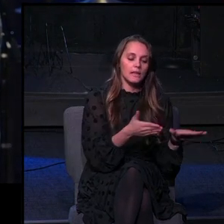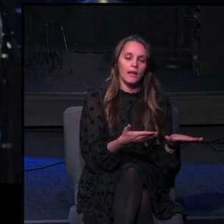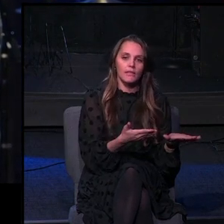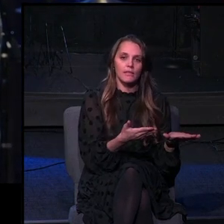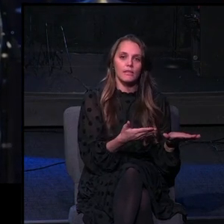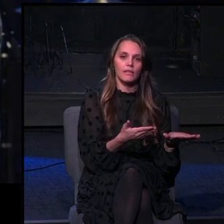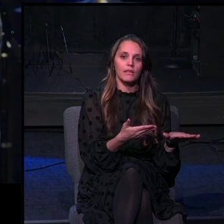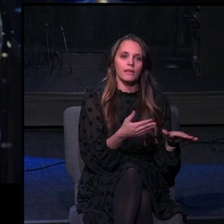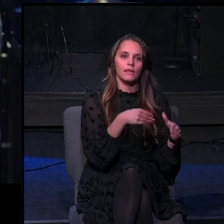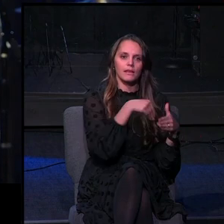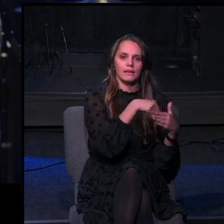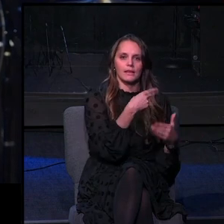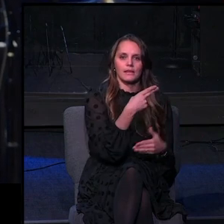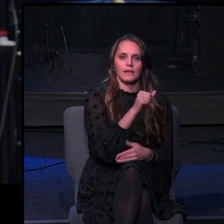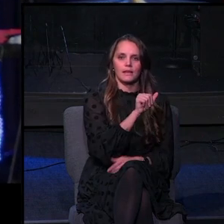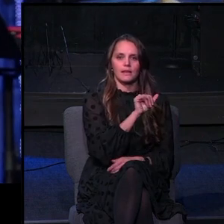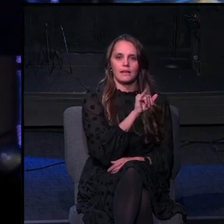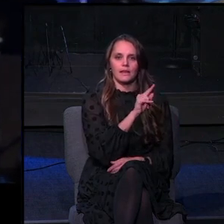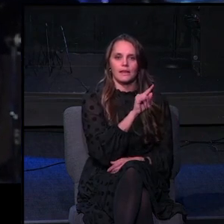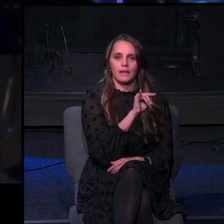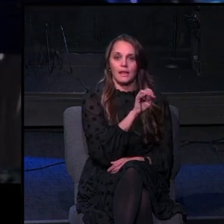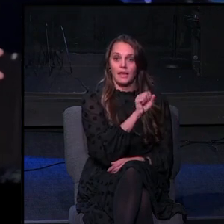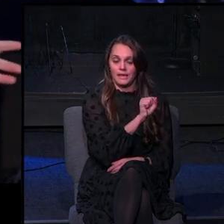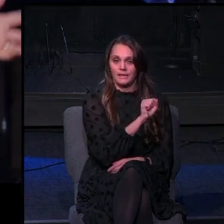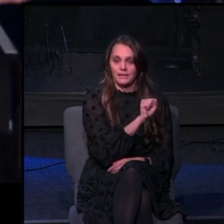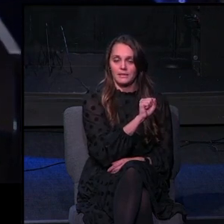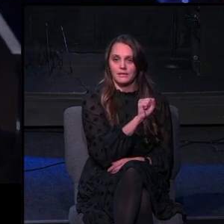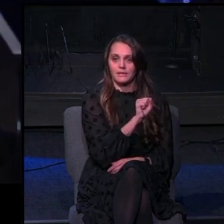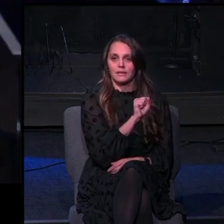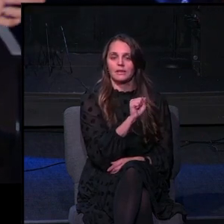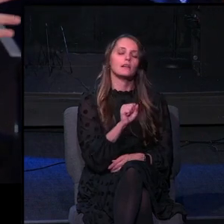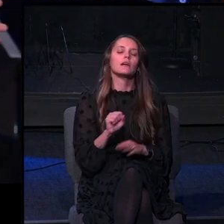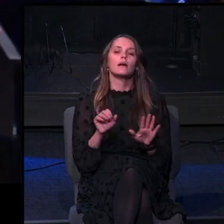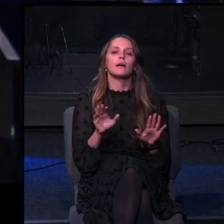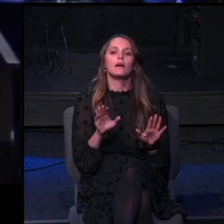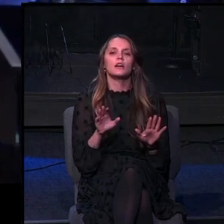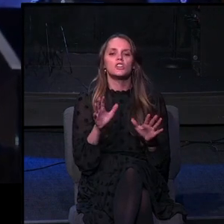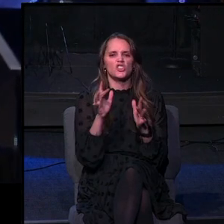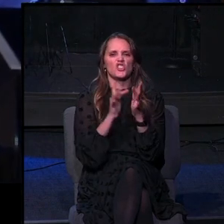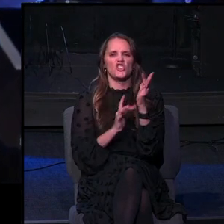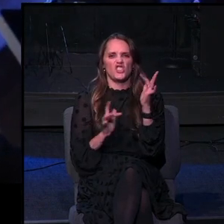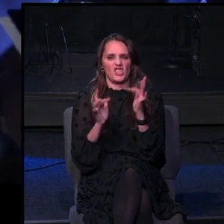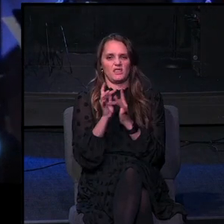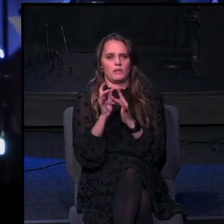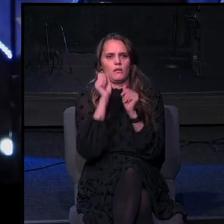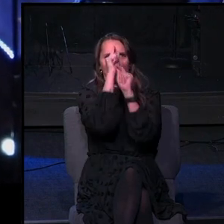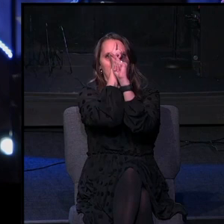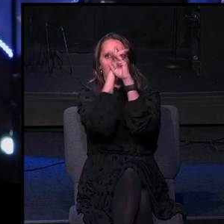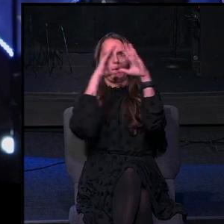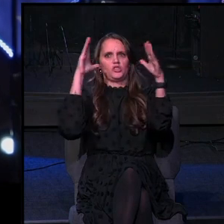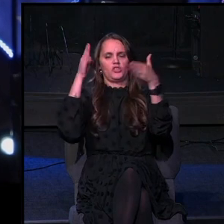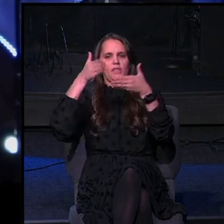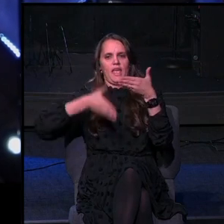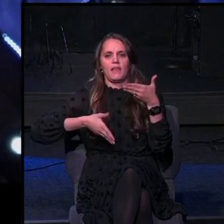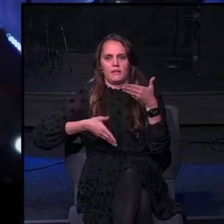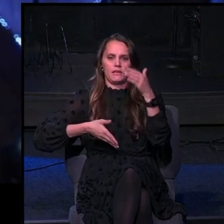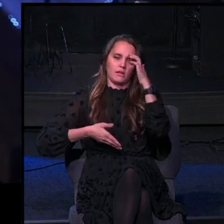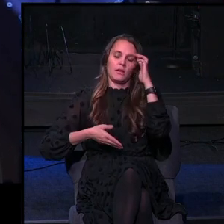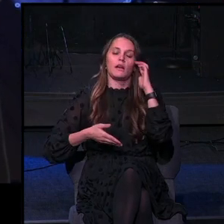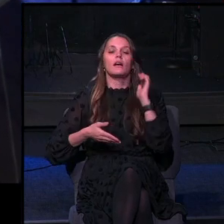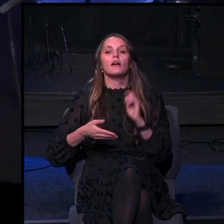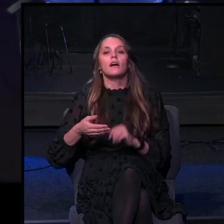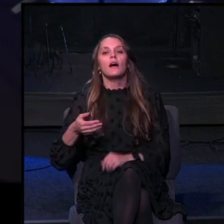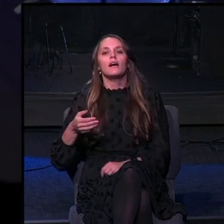Hades. Here's Jesus, a picture of what the end looks like. And Jesus shows up with a